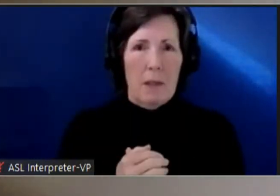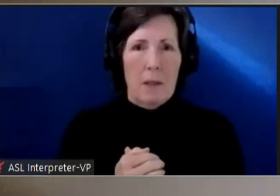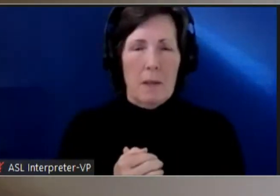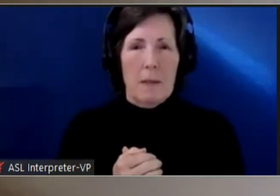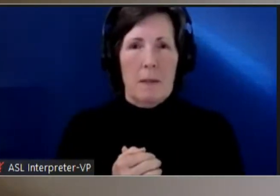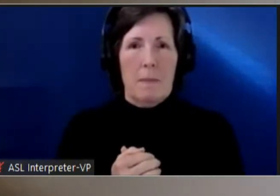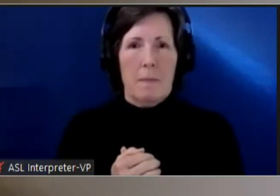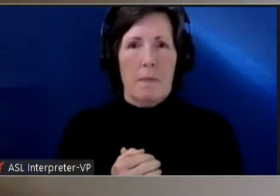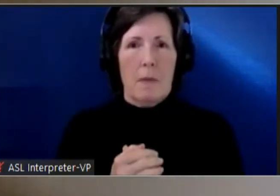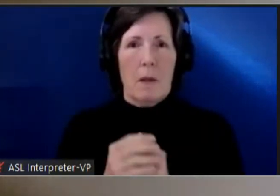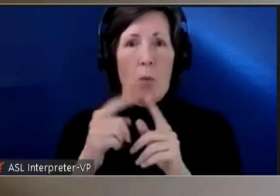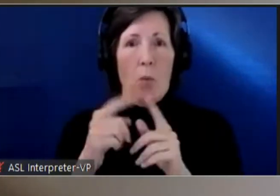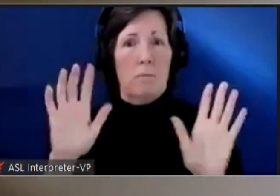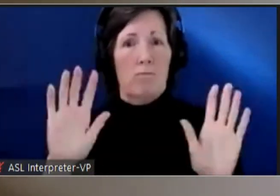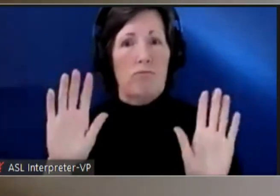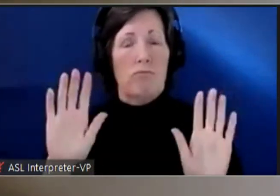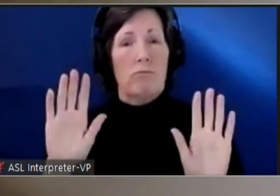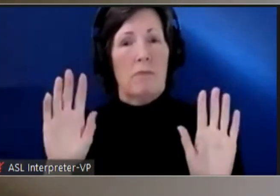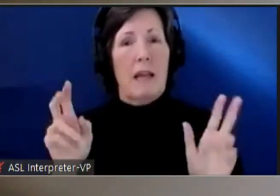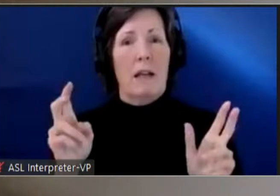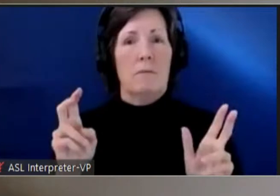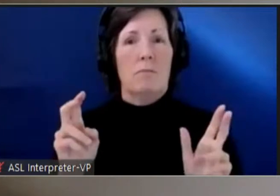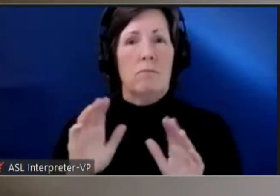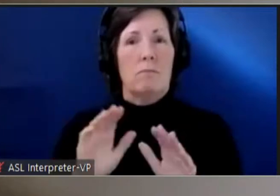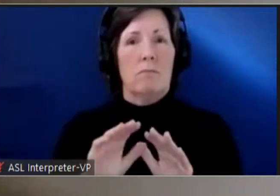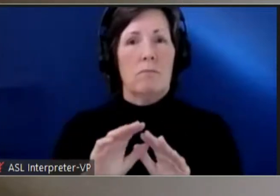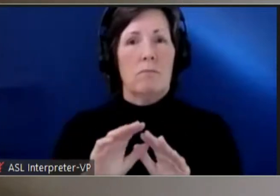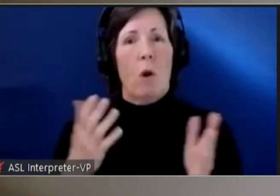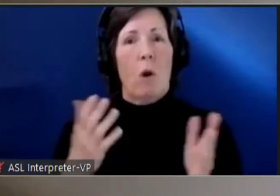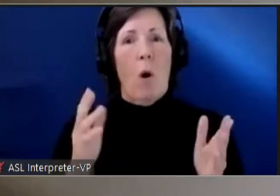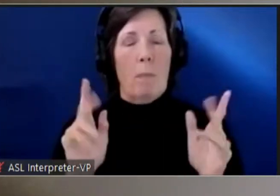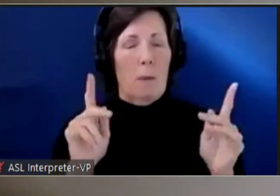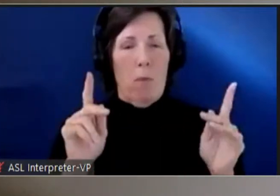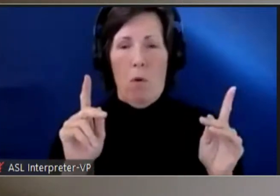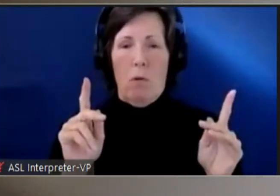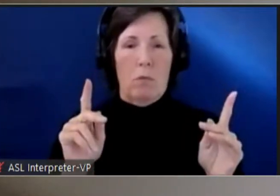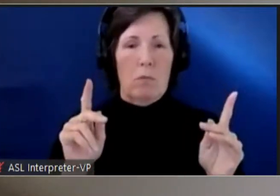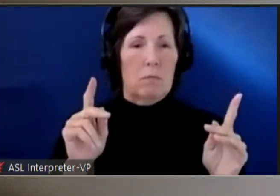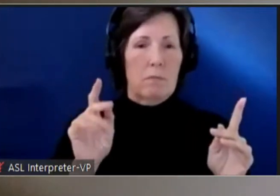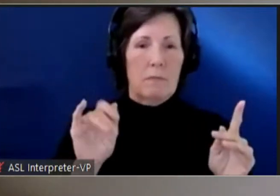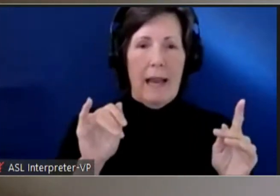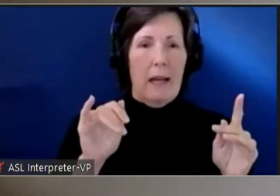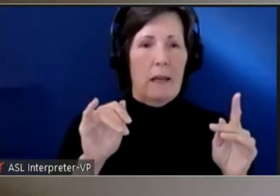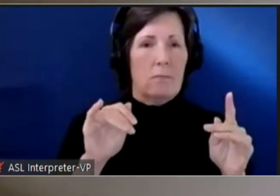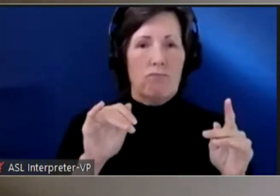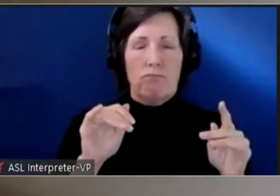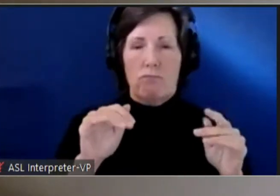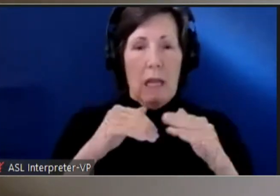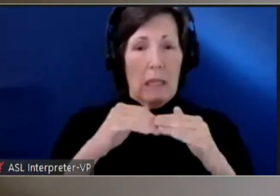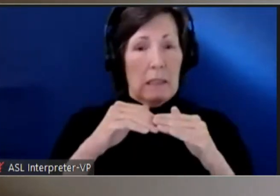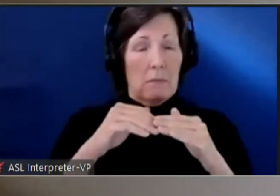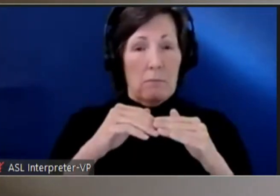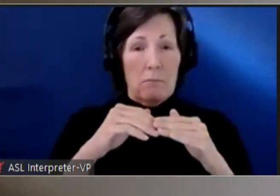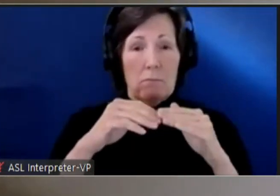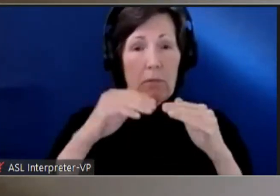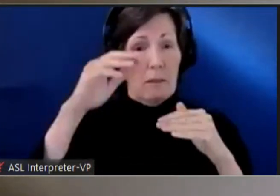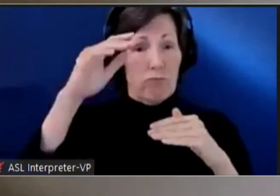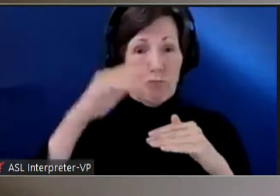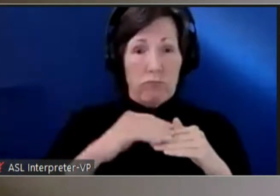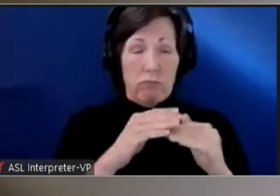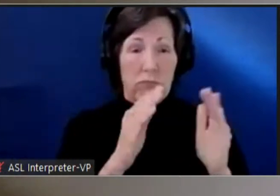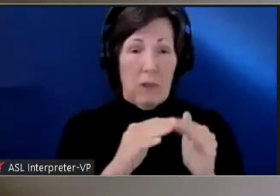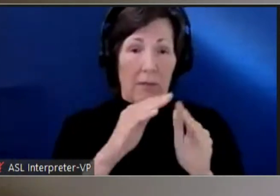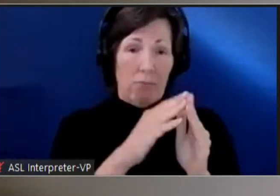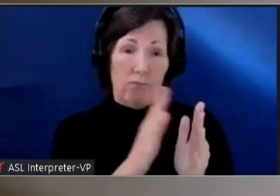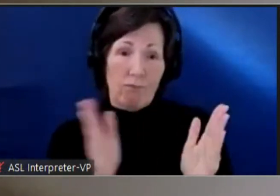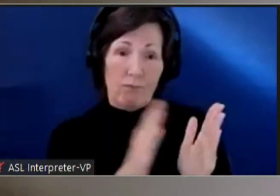When it's opened up to people, will that be people all the way down to 18 or younger who have comorbidities, or will that be people sort